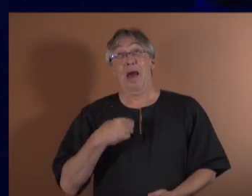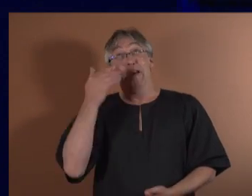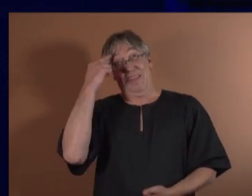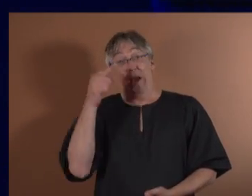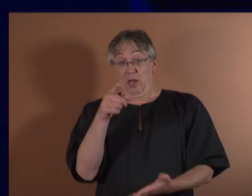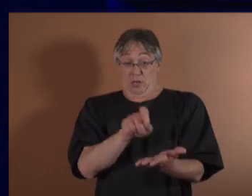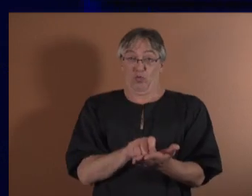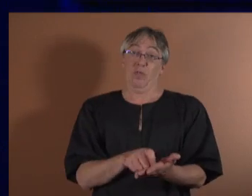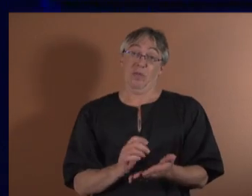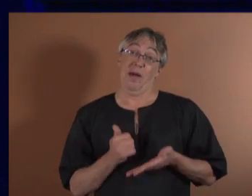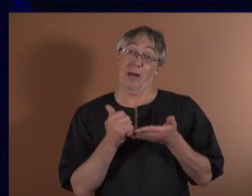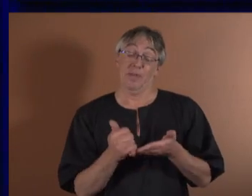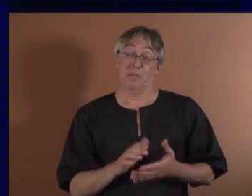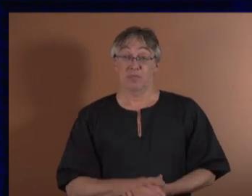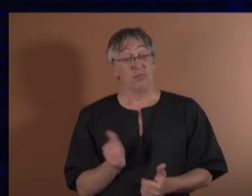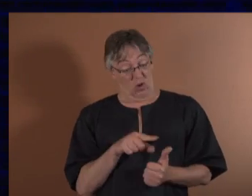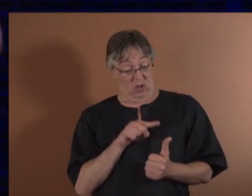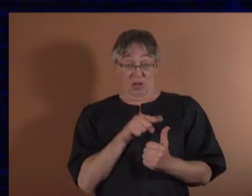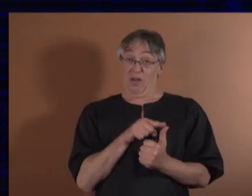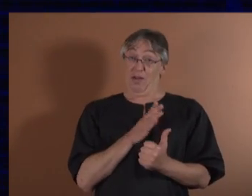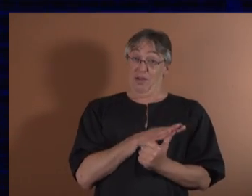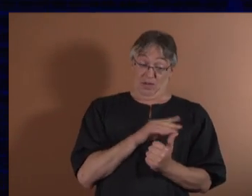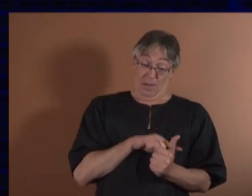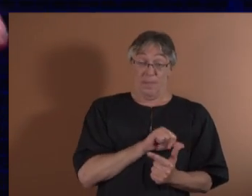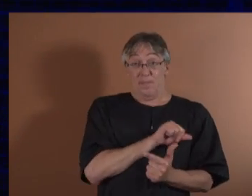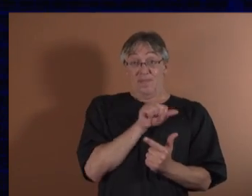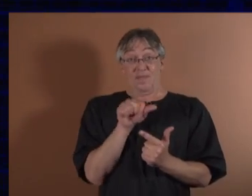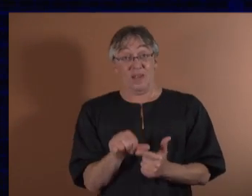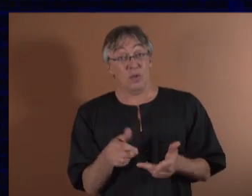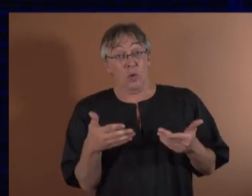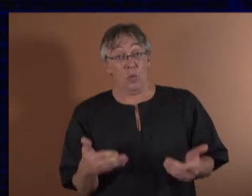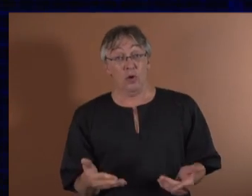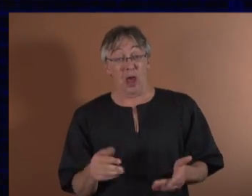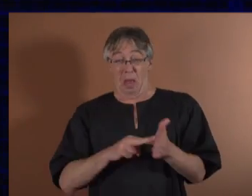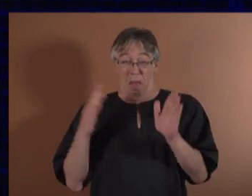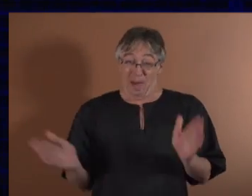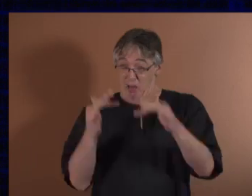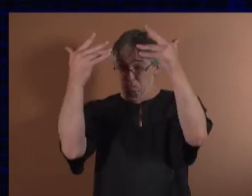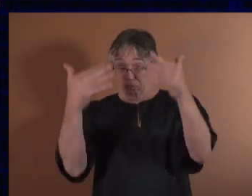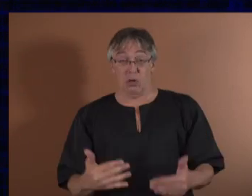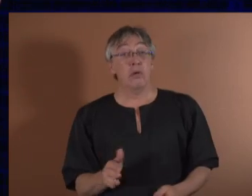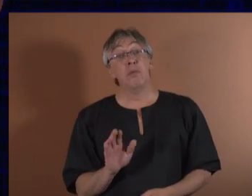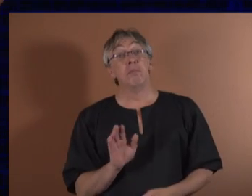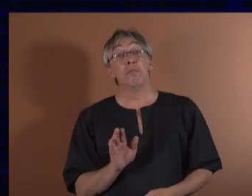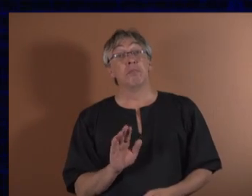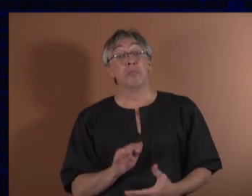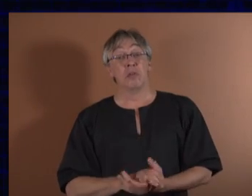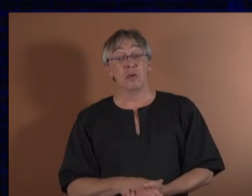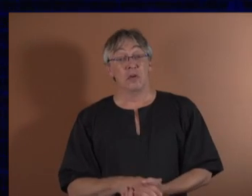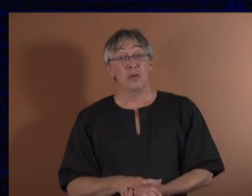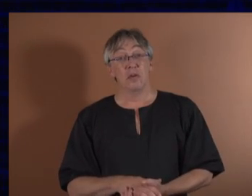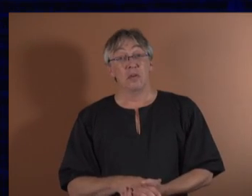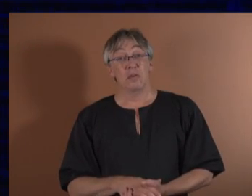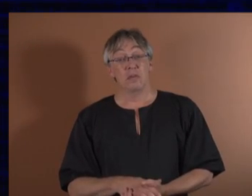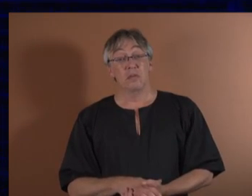What happens next? Well, next what happens is not some detailed plan about your thing. Next what happens is you play writer, producer, director, and in your mind